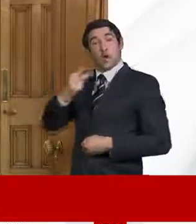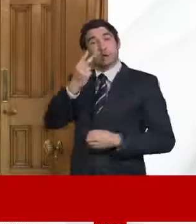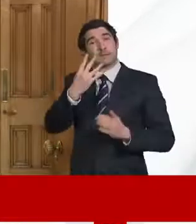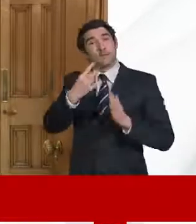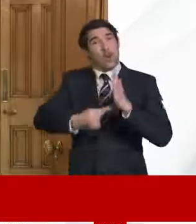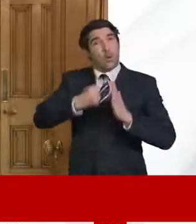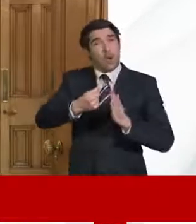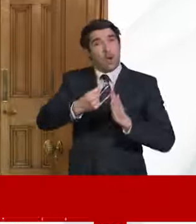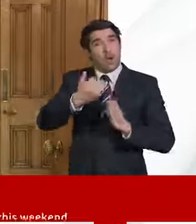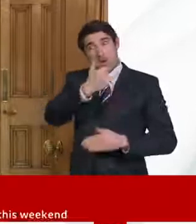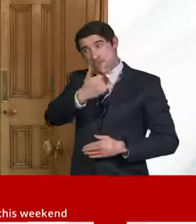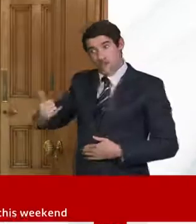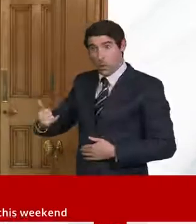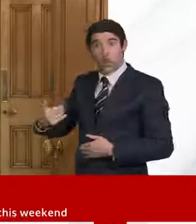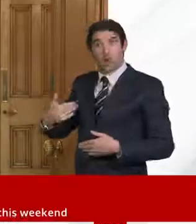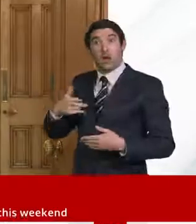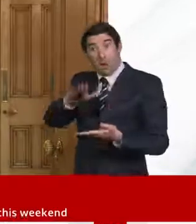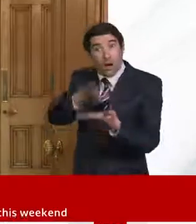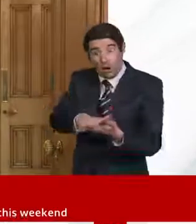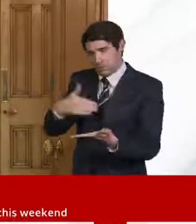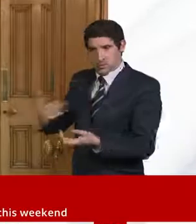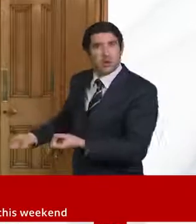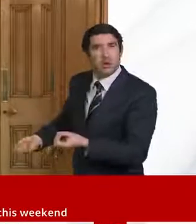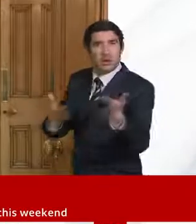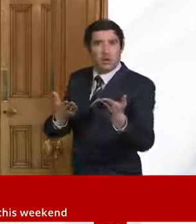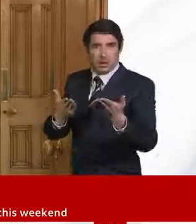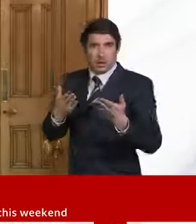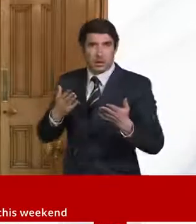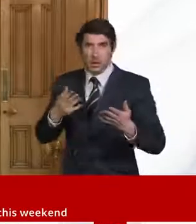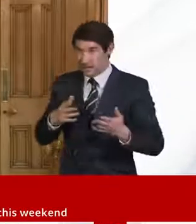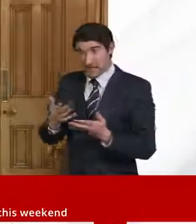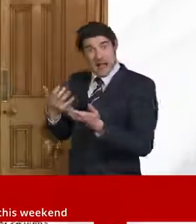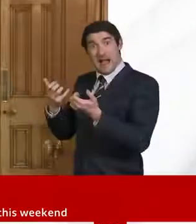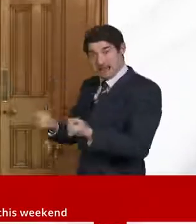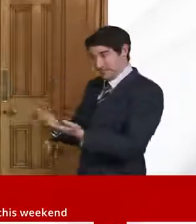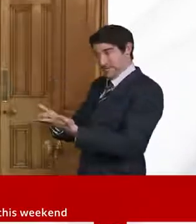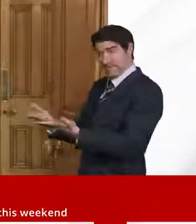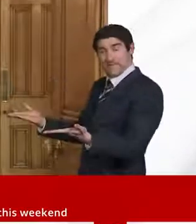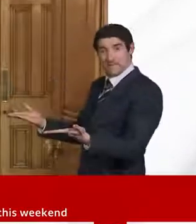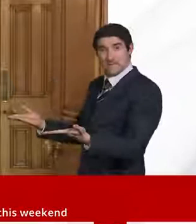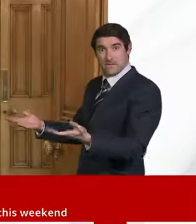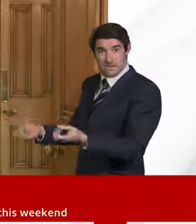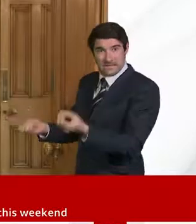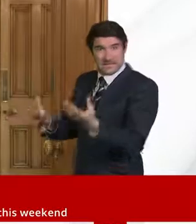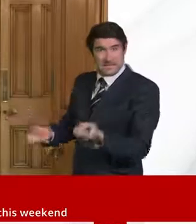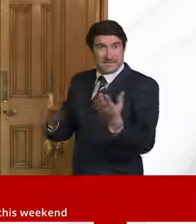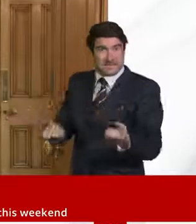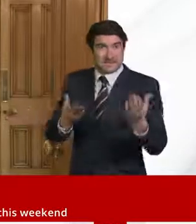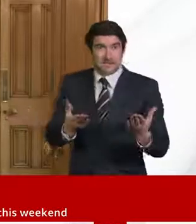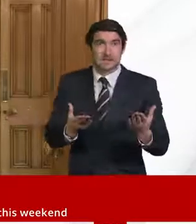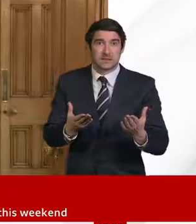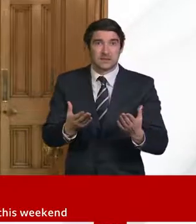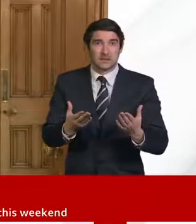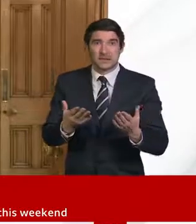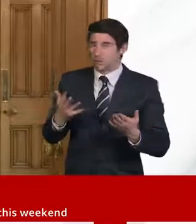they can call in order to make sure that PPE equipment can be delivered. but I'll hand over to Stephen to say a little bit